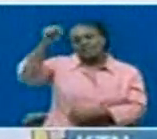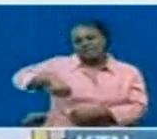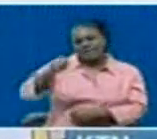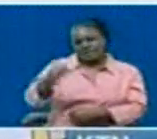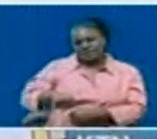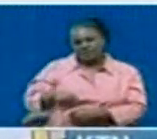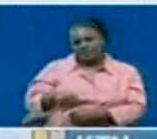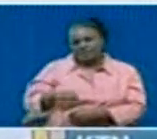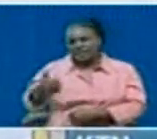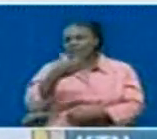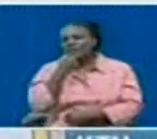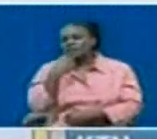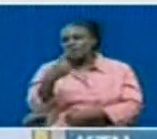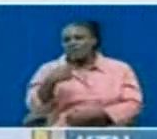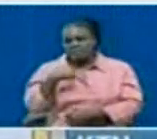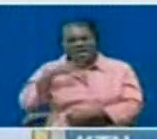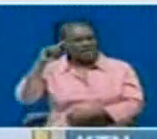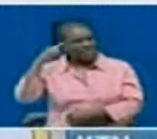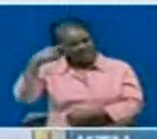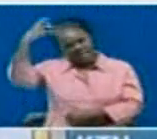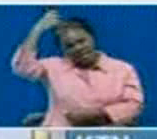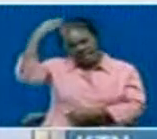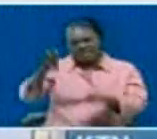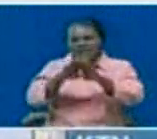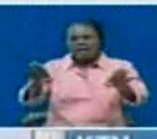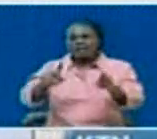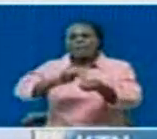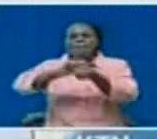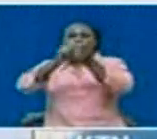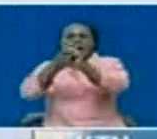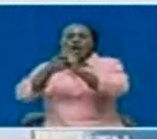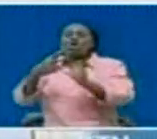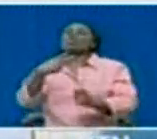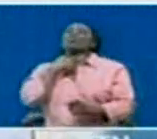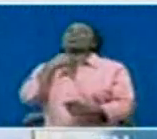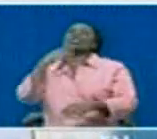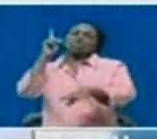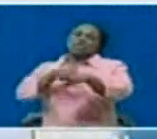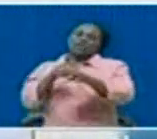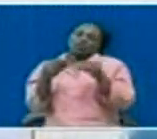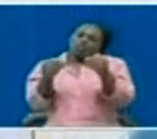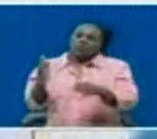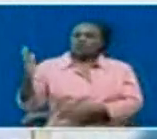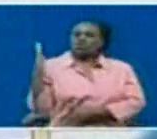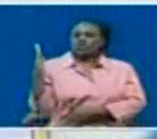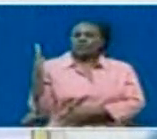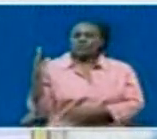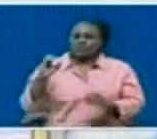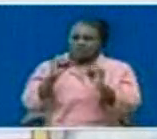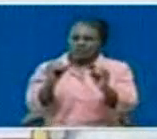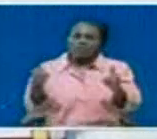At Jacarino says, I thought Lamu land issue should be traced back from colonial times to address the issue of insecurity. Yes, and another